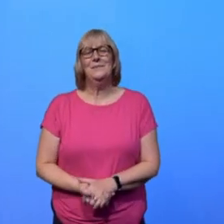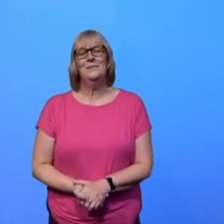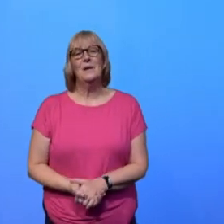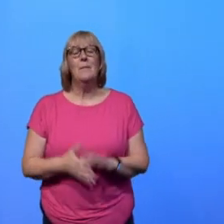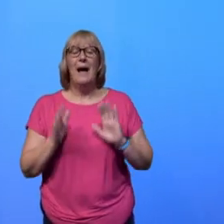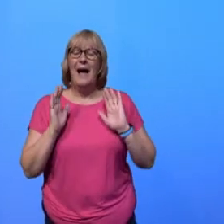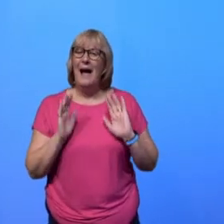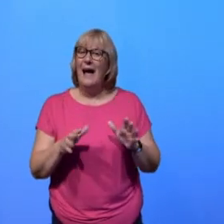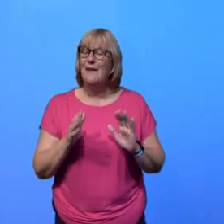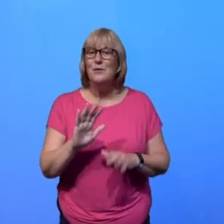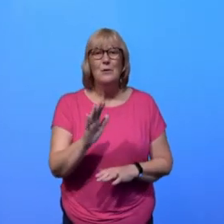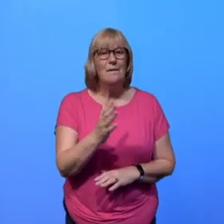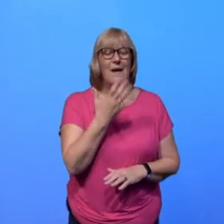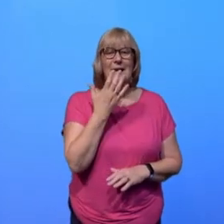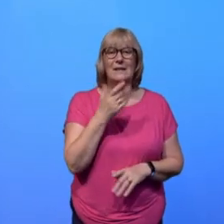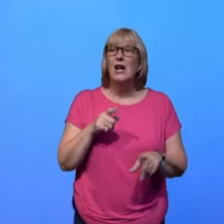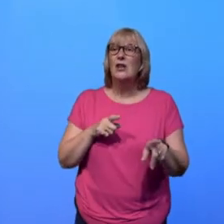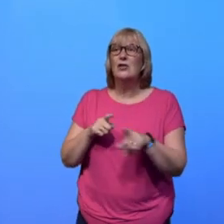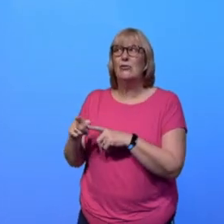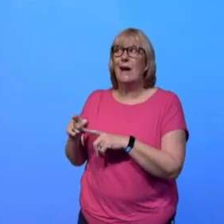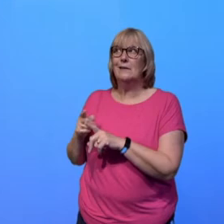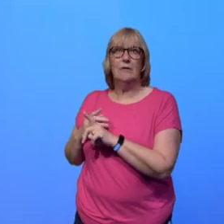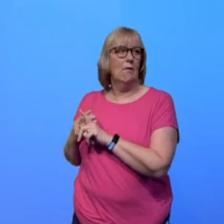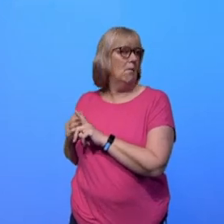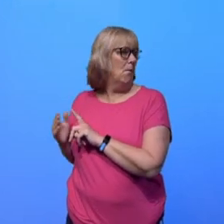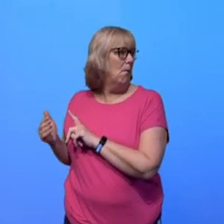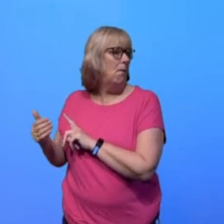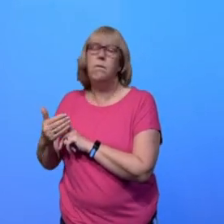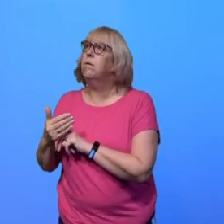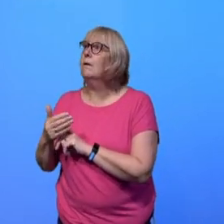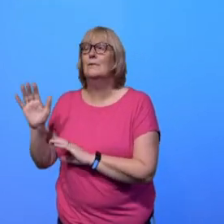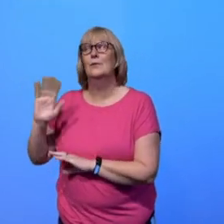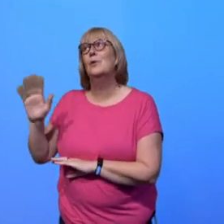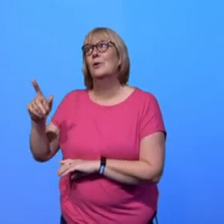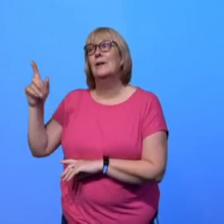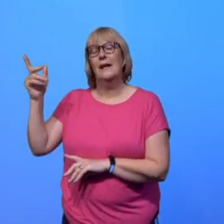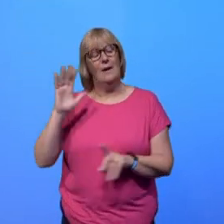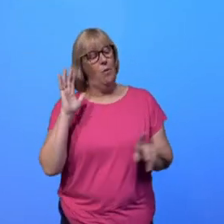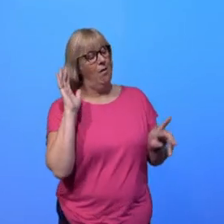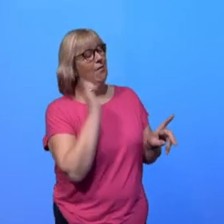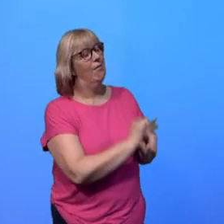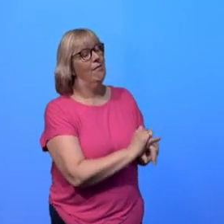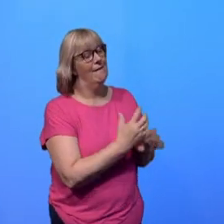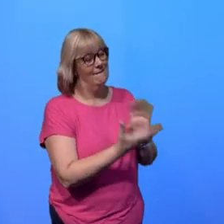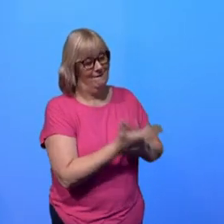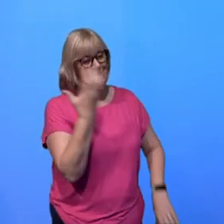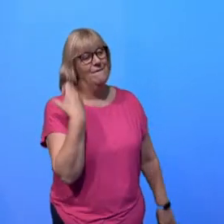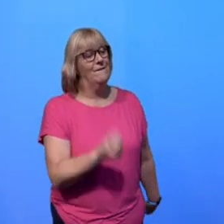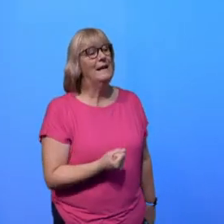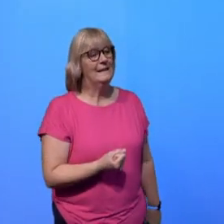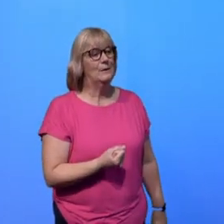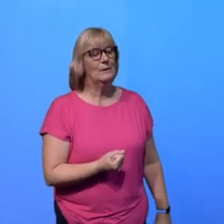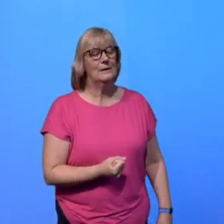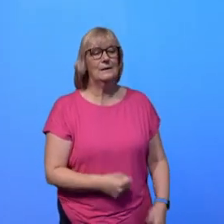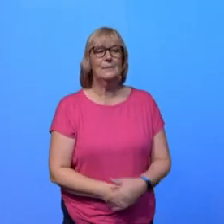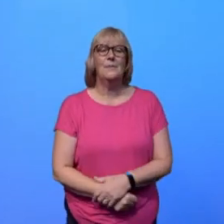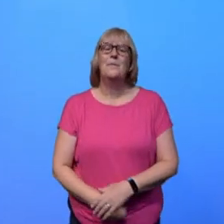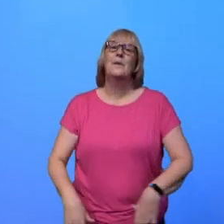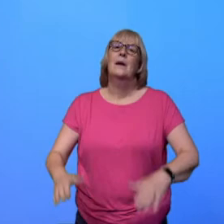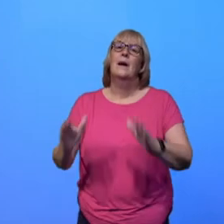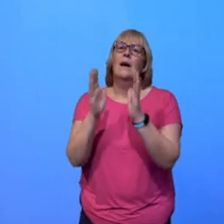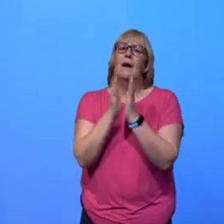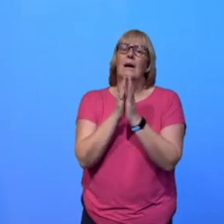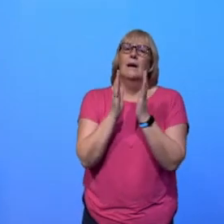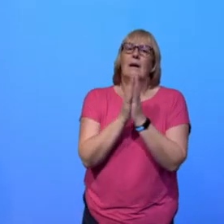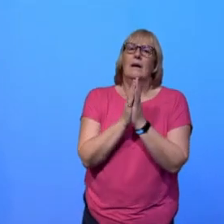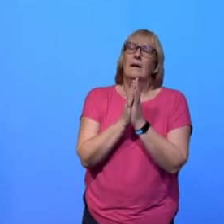And we mustn't bluff God. Be sure your sin will find you out. Let's just pray. Oh, Father God, be